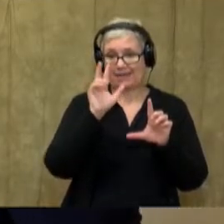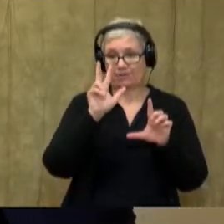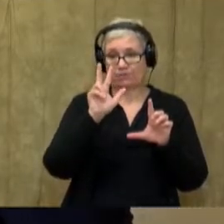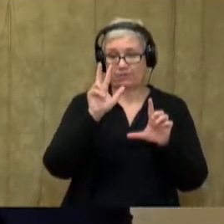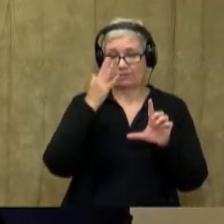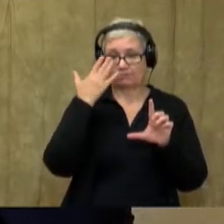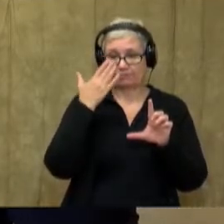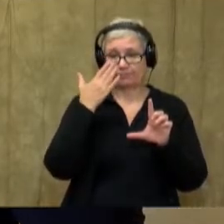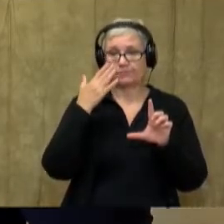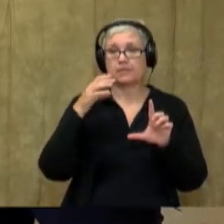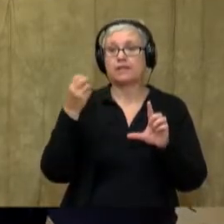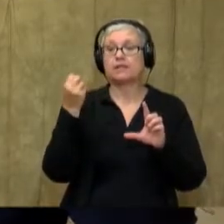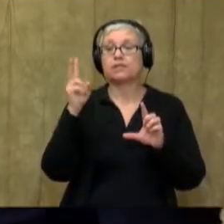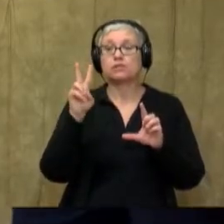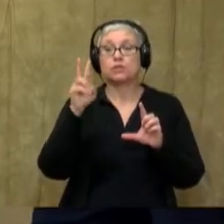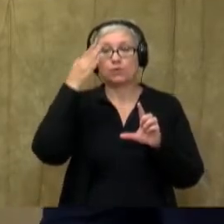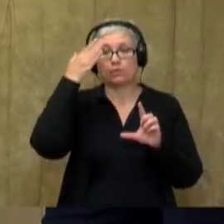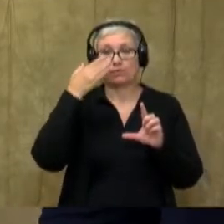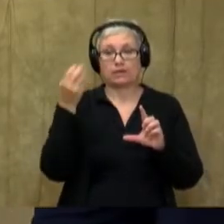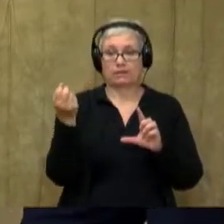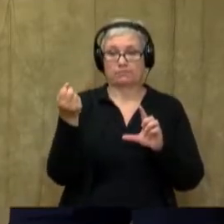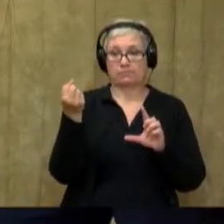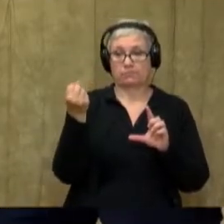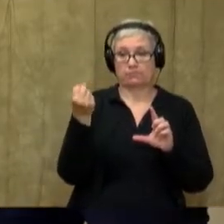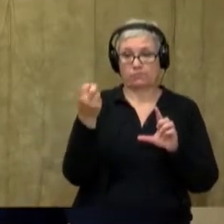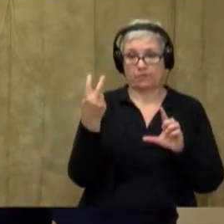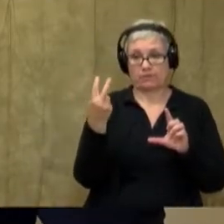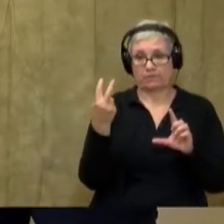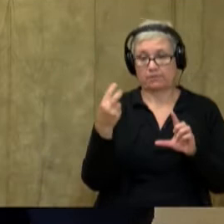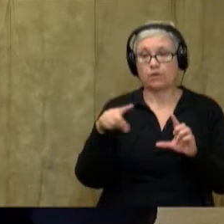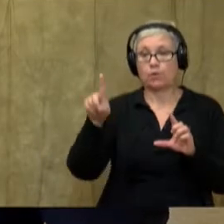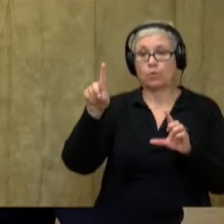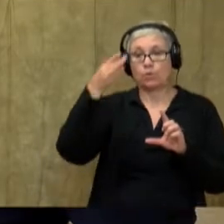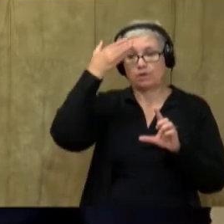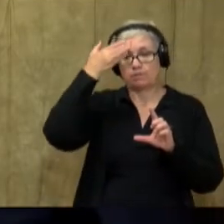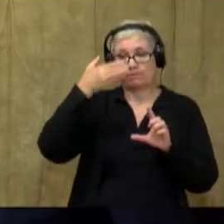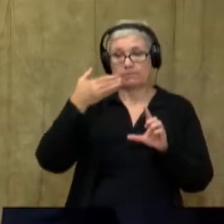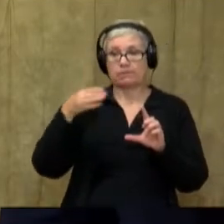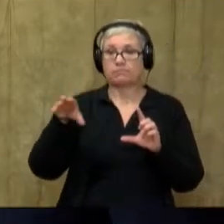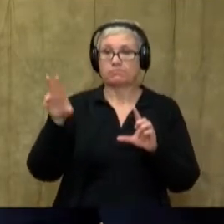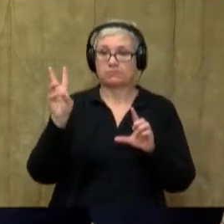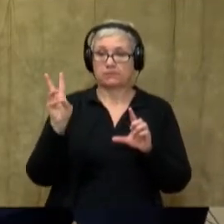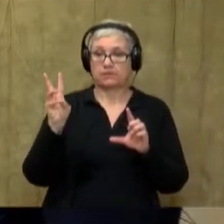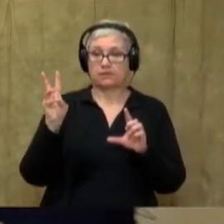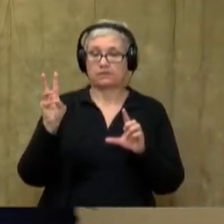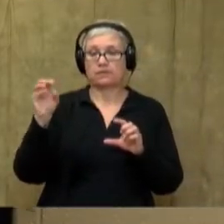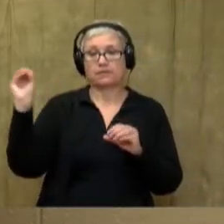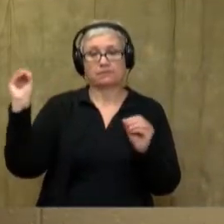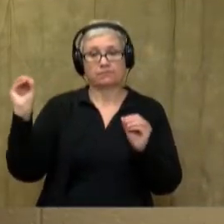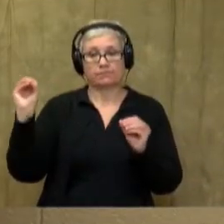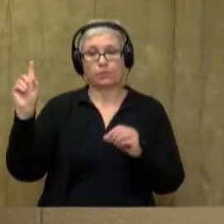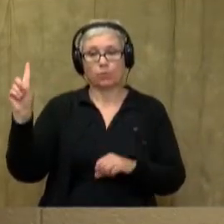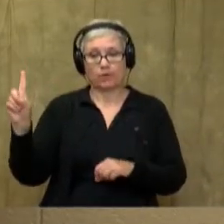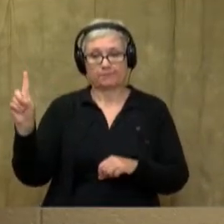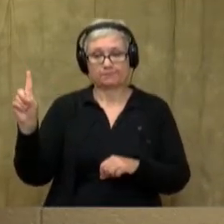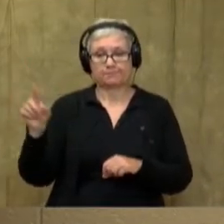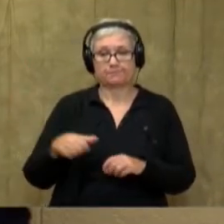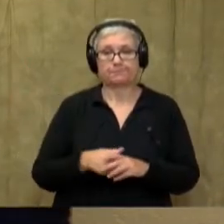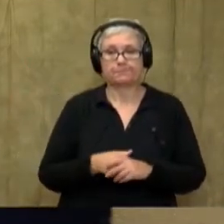We've got 12 cubes that have 2 faces painted, 6 that has 1 face painted. And then when I'm looking at the 4 by 4